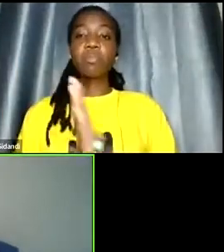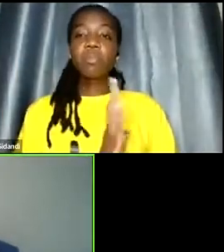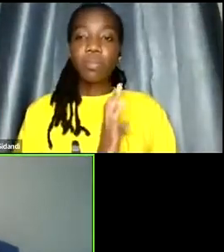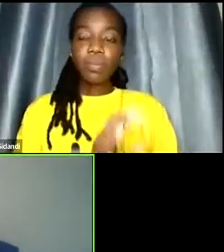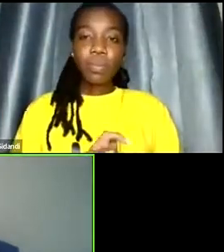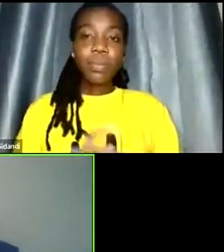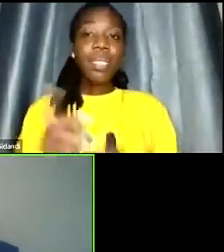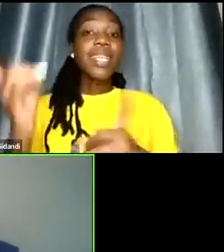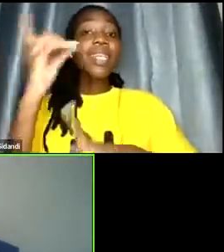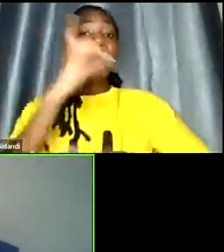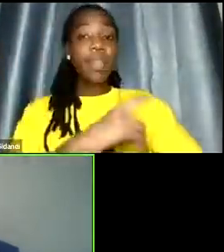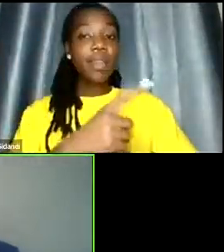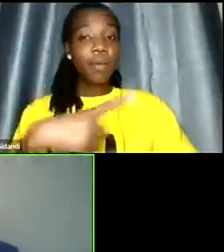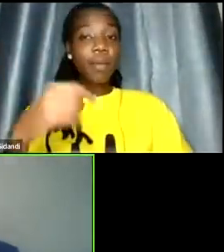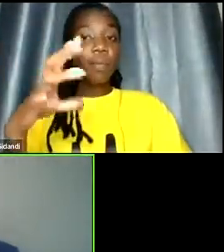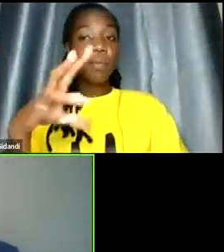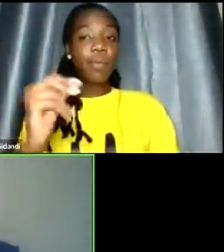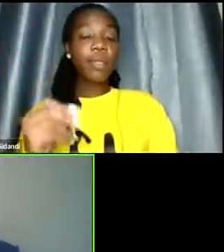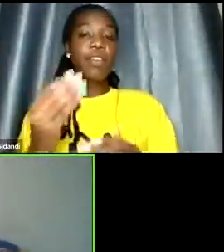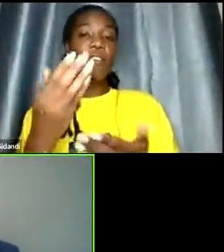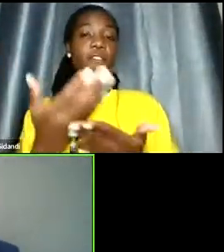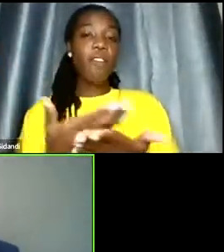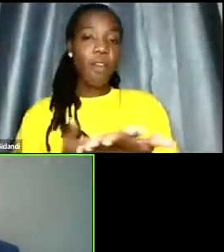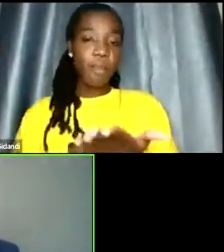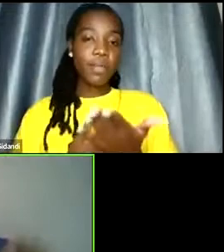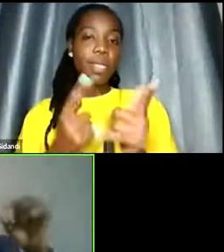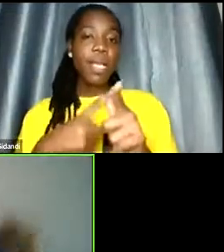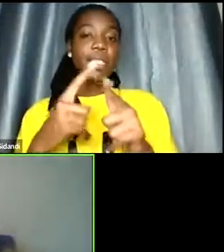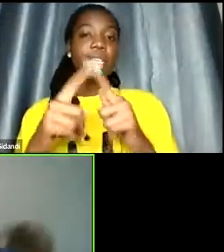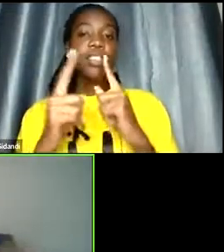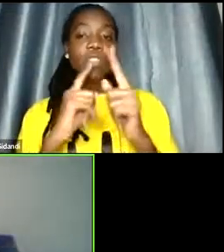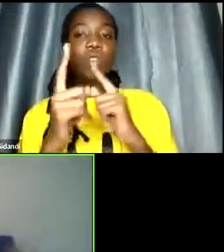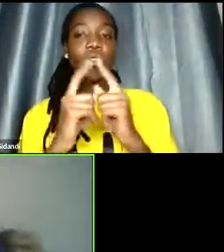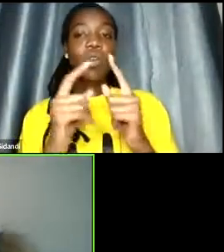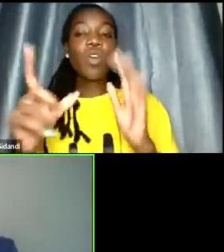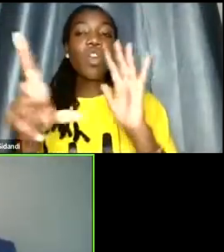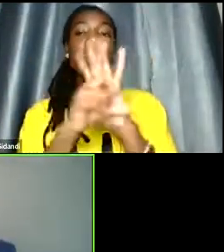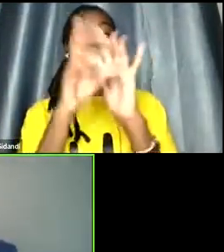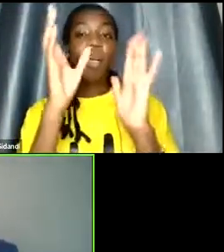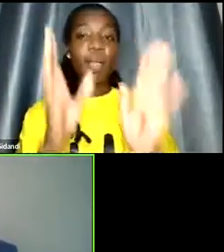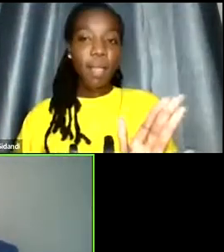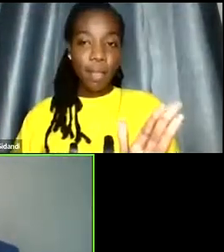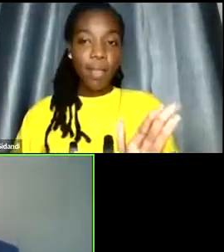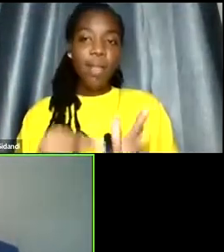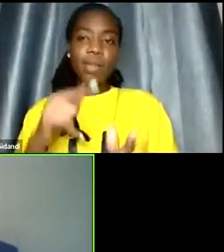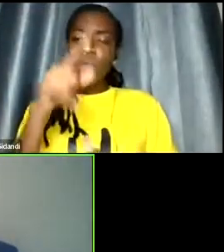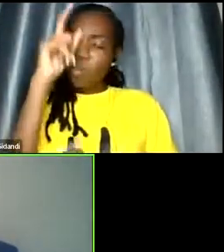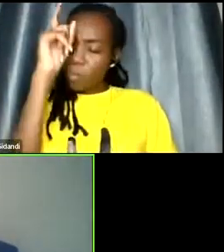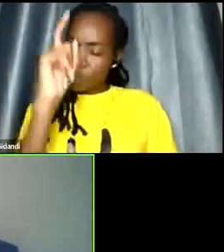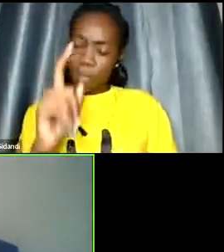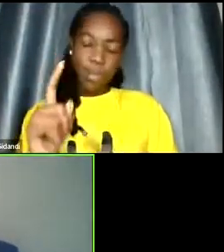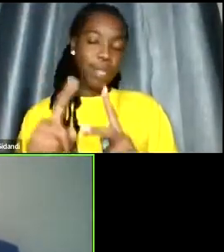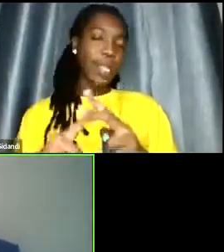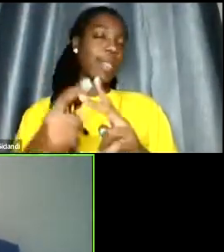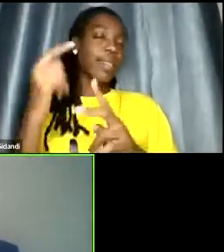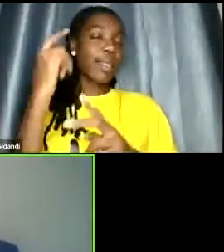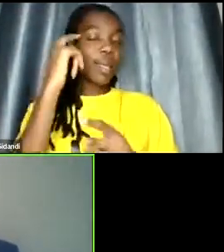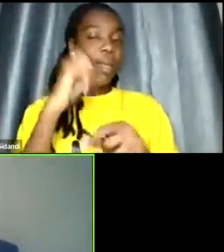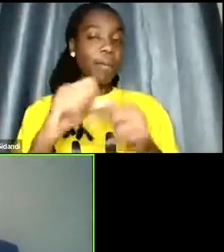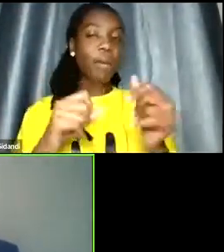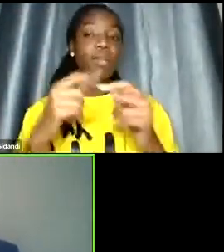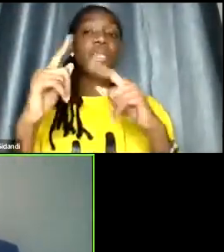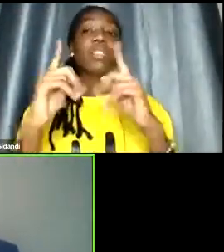forms and talk to the lawyers to register your company, that's the same day you need to start thinking of succession. Because guess